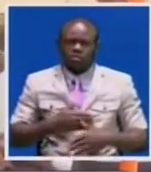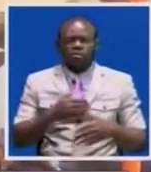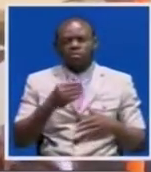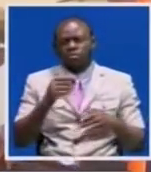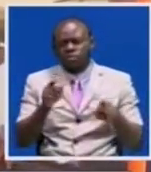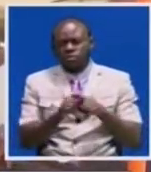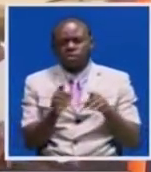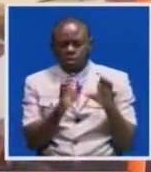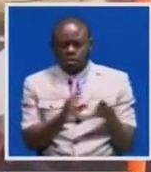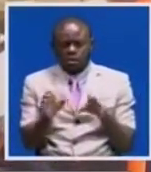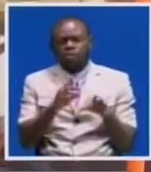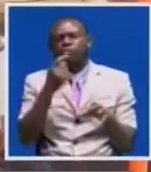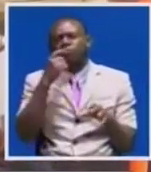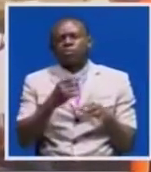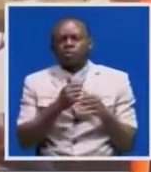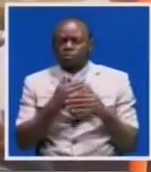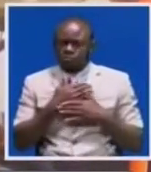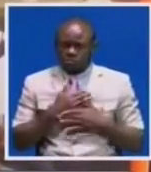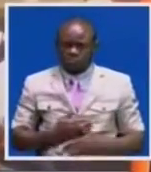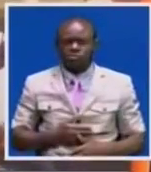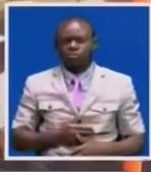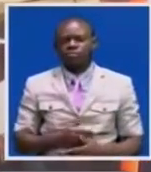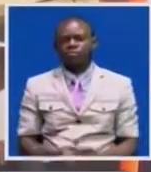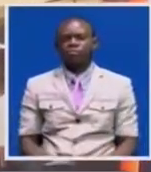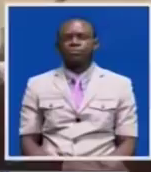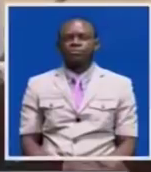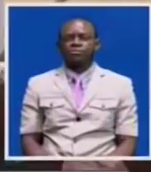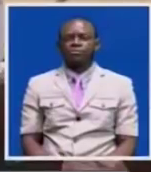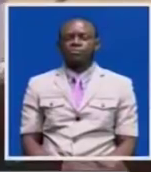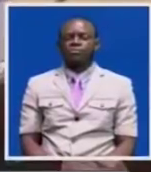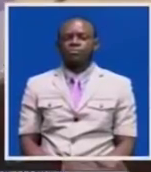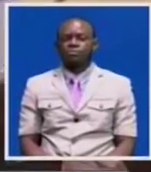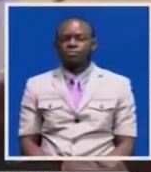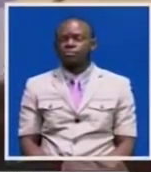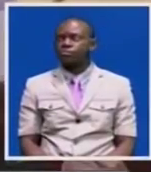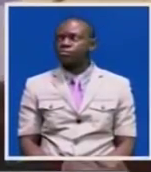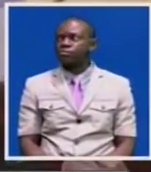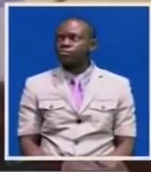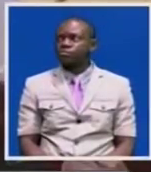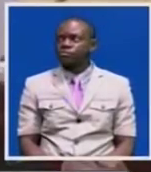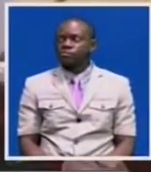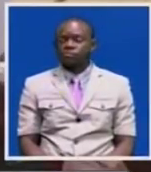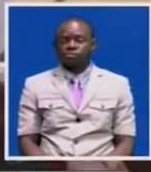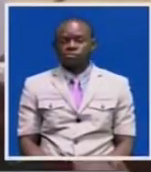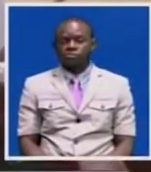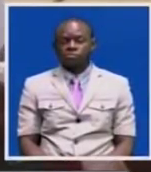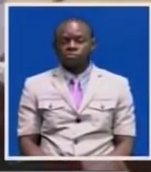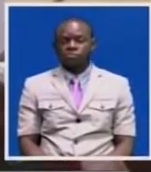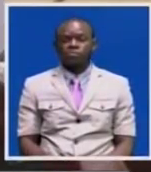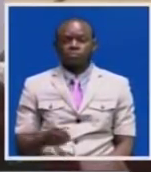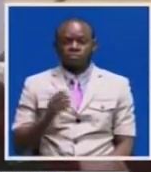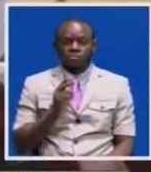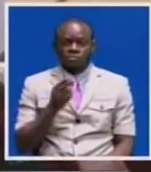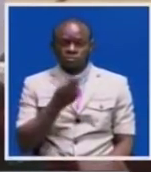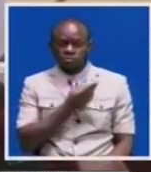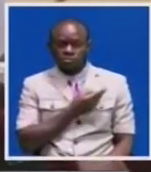true to our national values and principles. We must therefore be tolerant towards